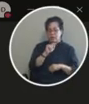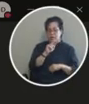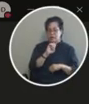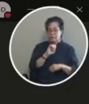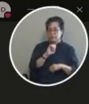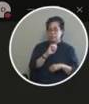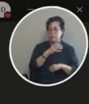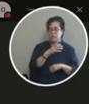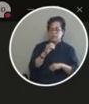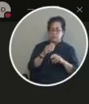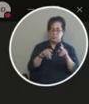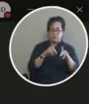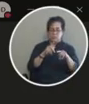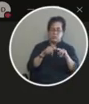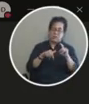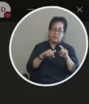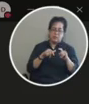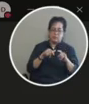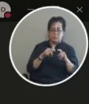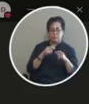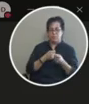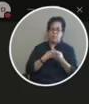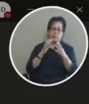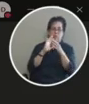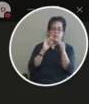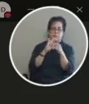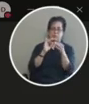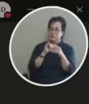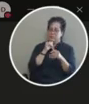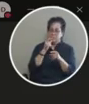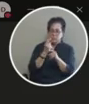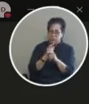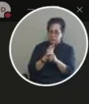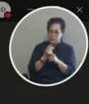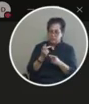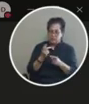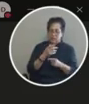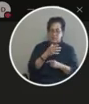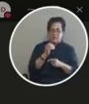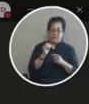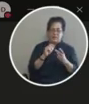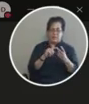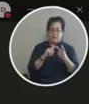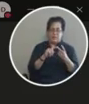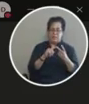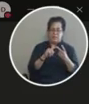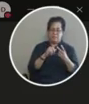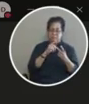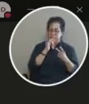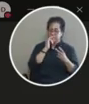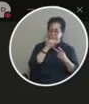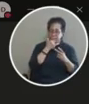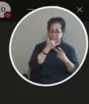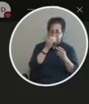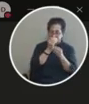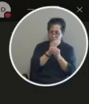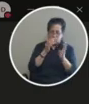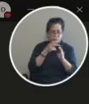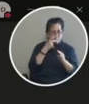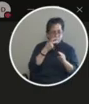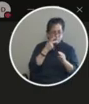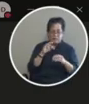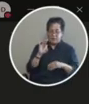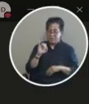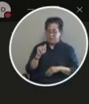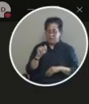agile. And so people just can't make comments that are not accurate and are misinforming the public. These are facts